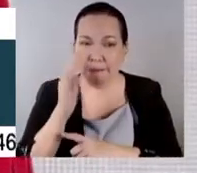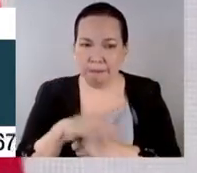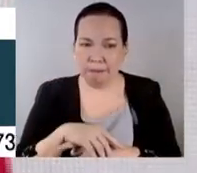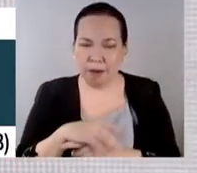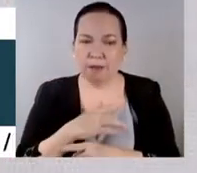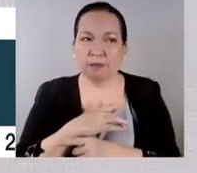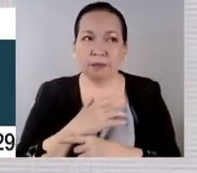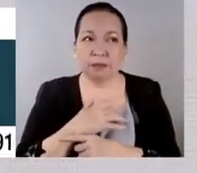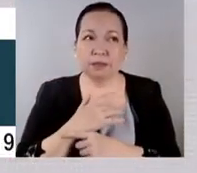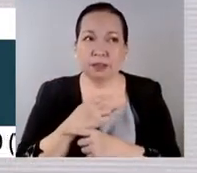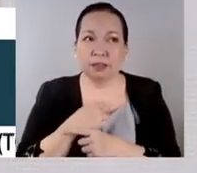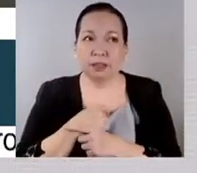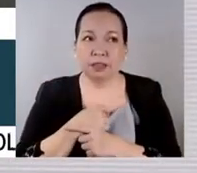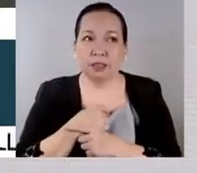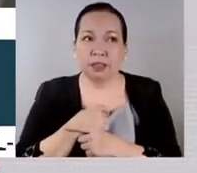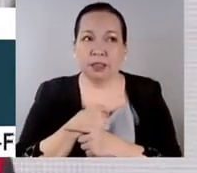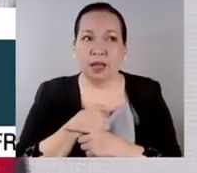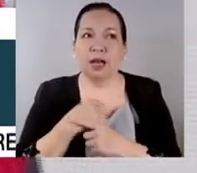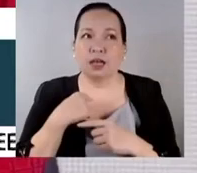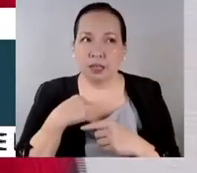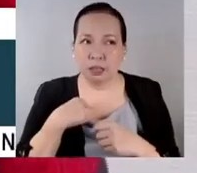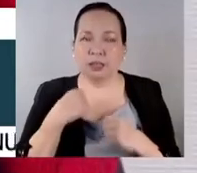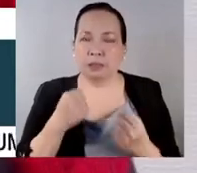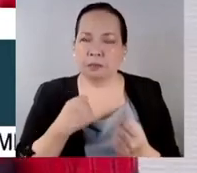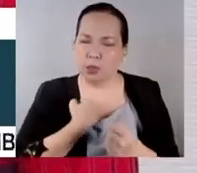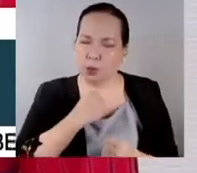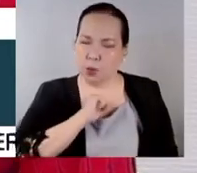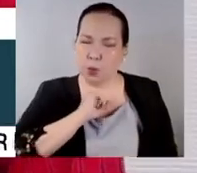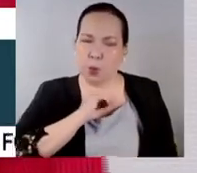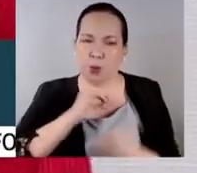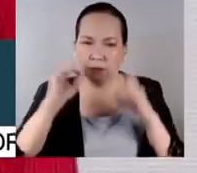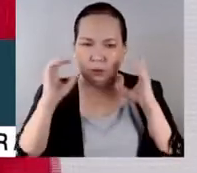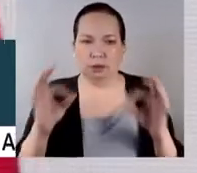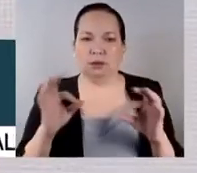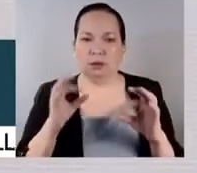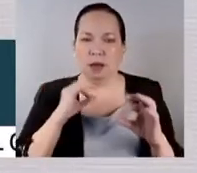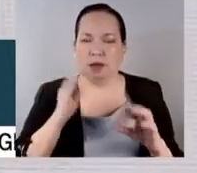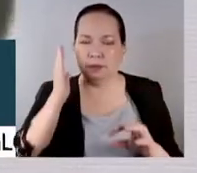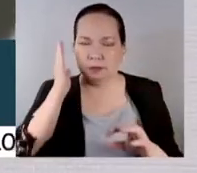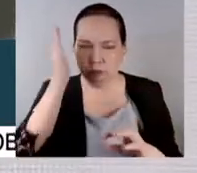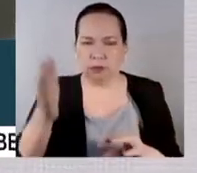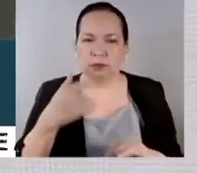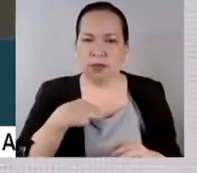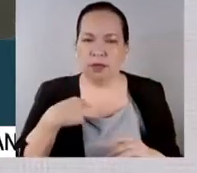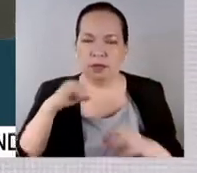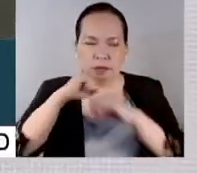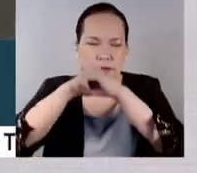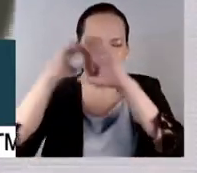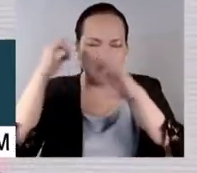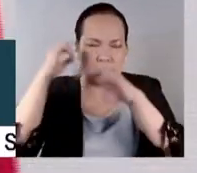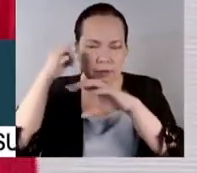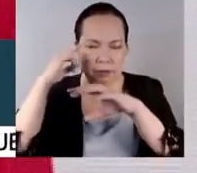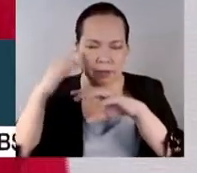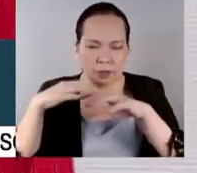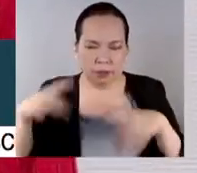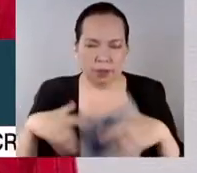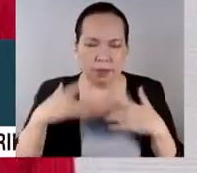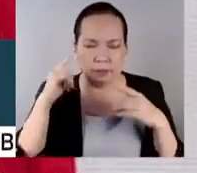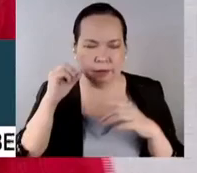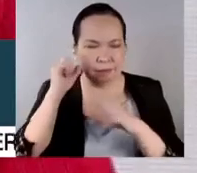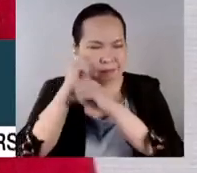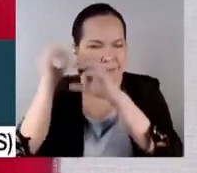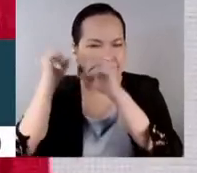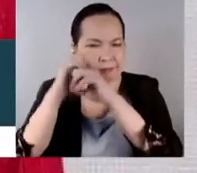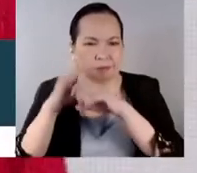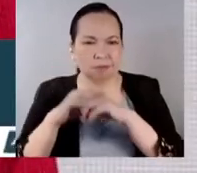that I had the power to create my own destiny. I try to visualize every single thing in my life, not only believe it,